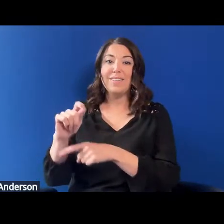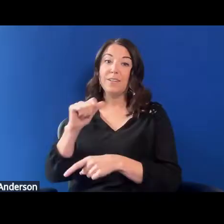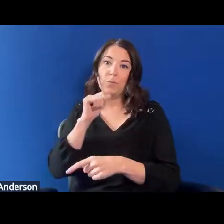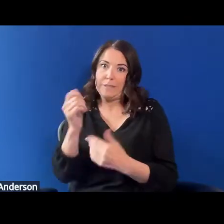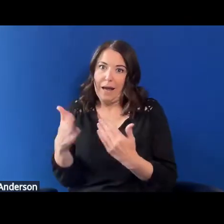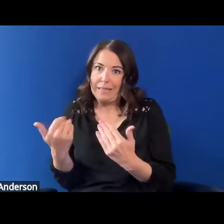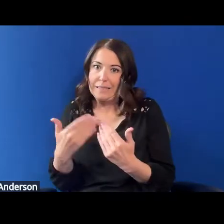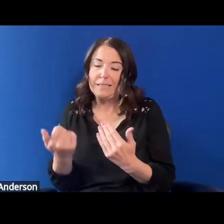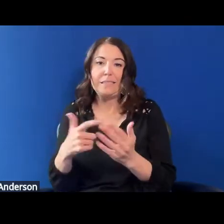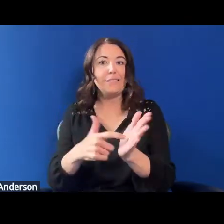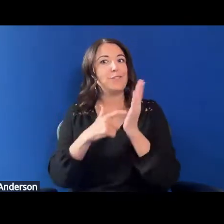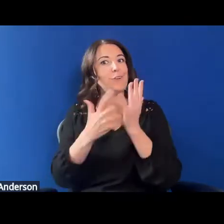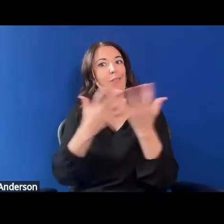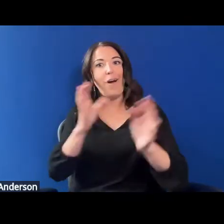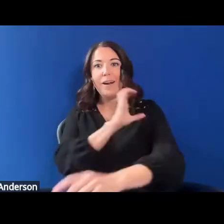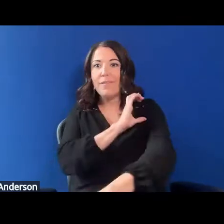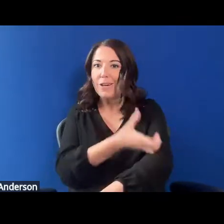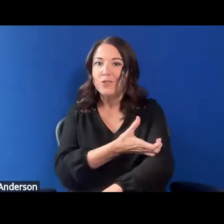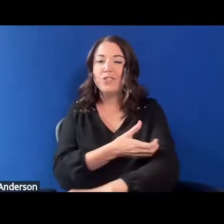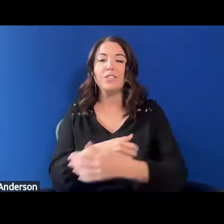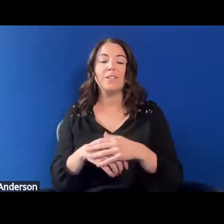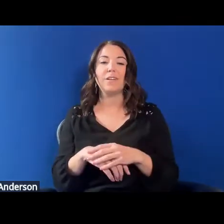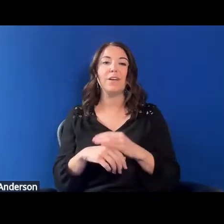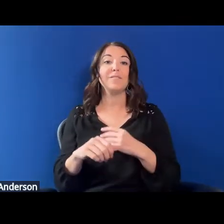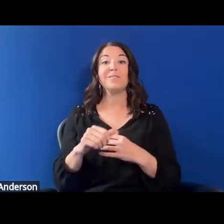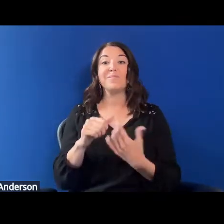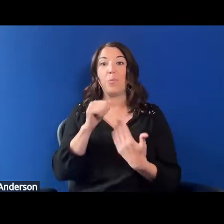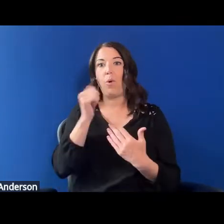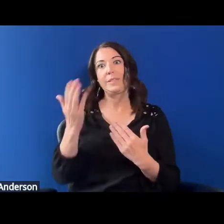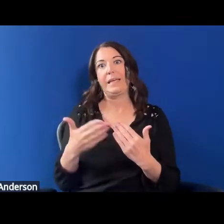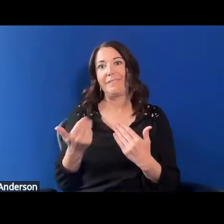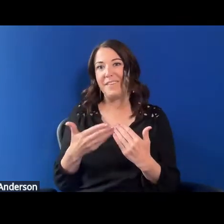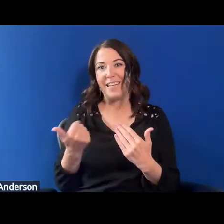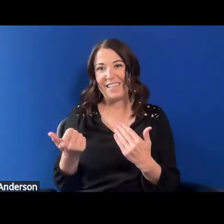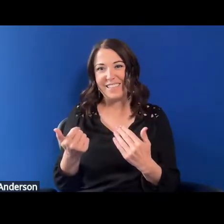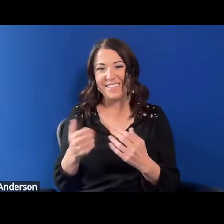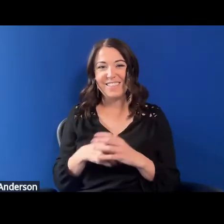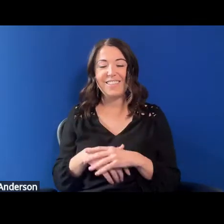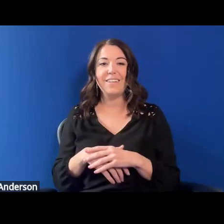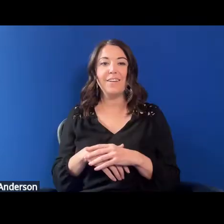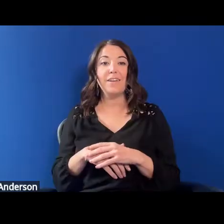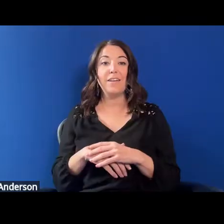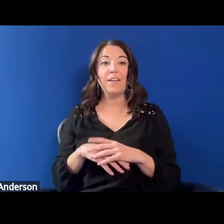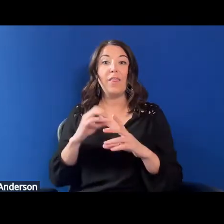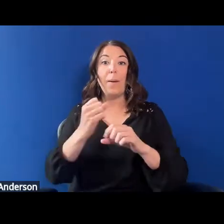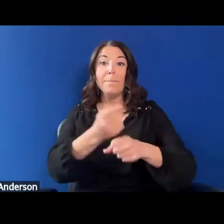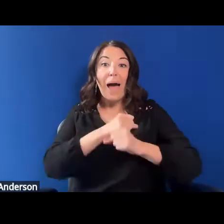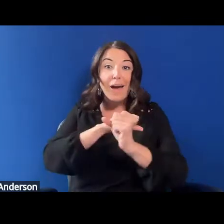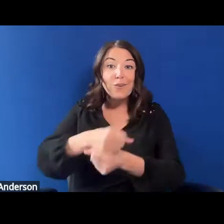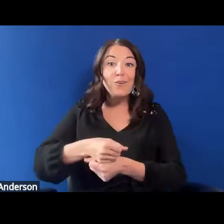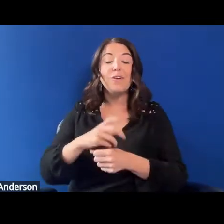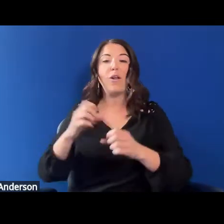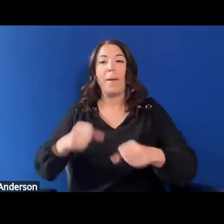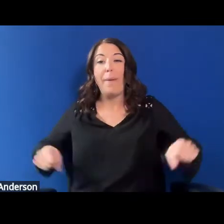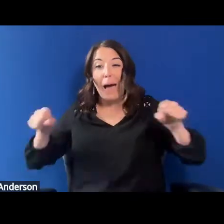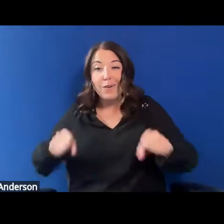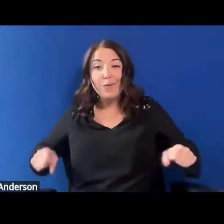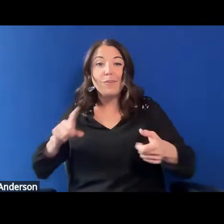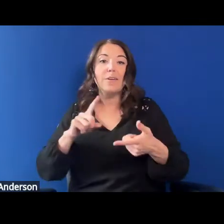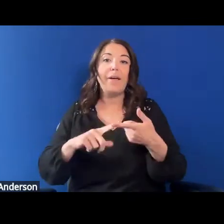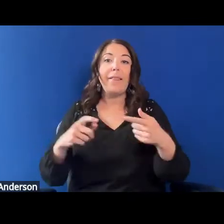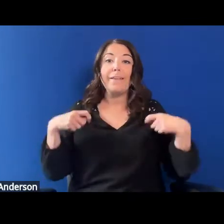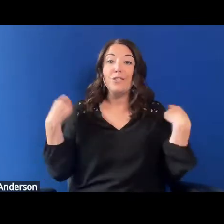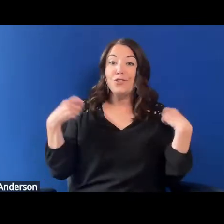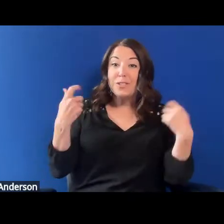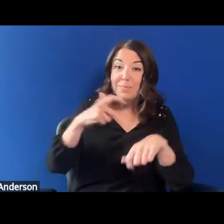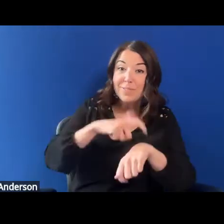lot of energy. It wasn't always convenient. The open paddles, the gym time, the overnight rows. But in